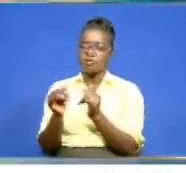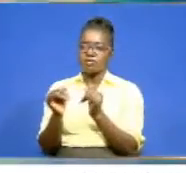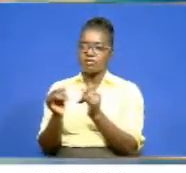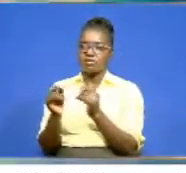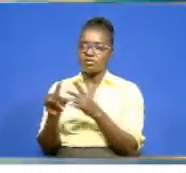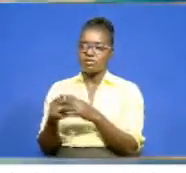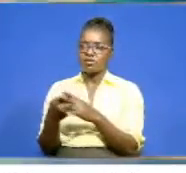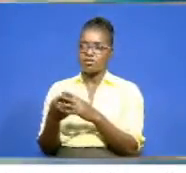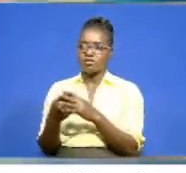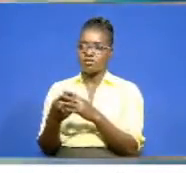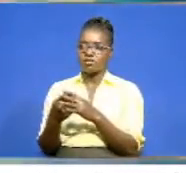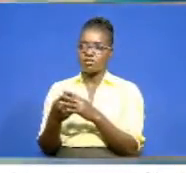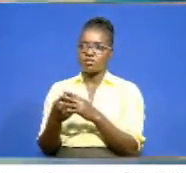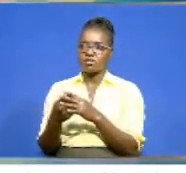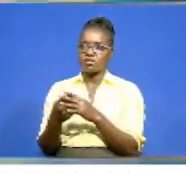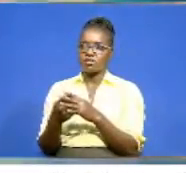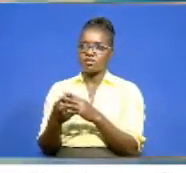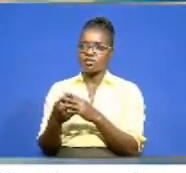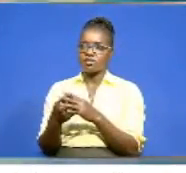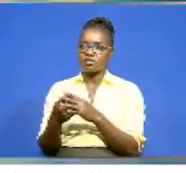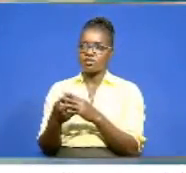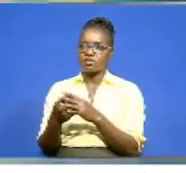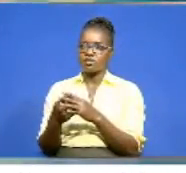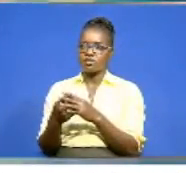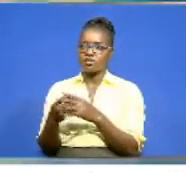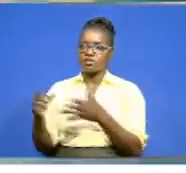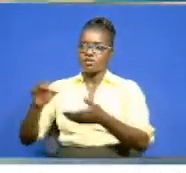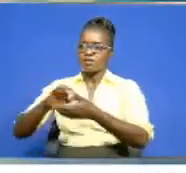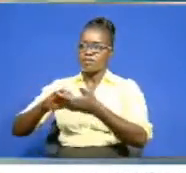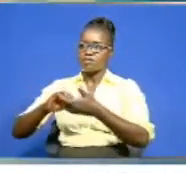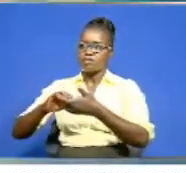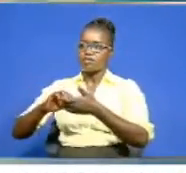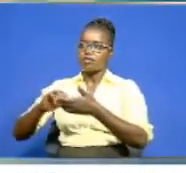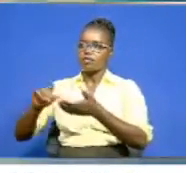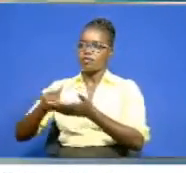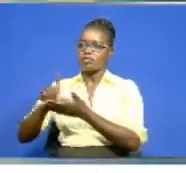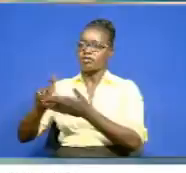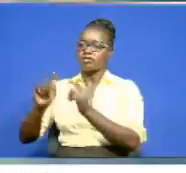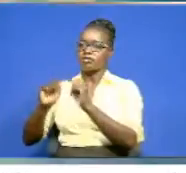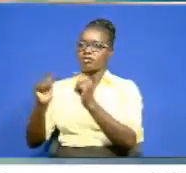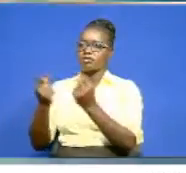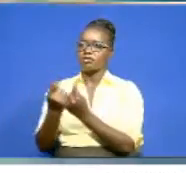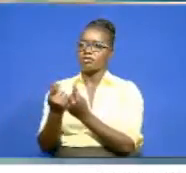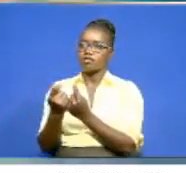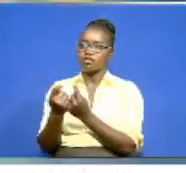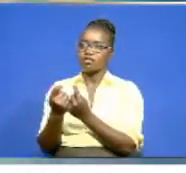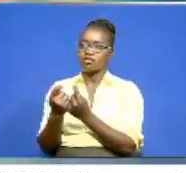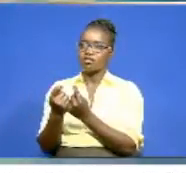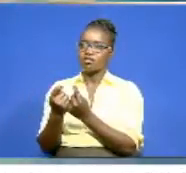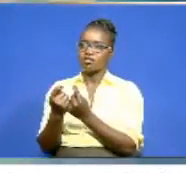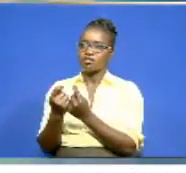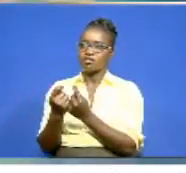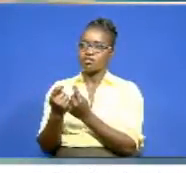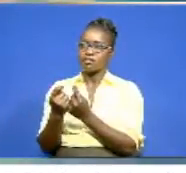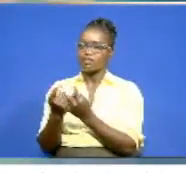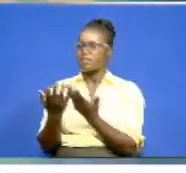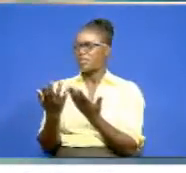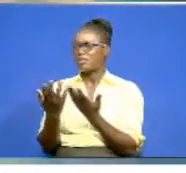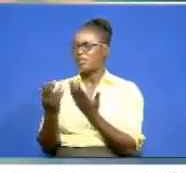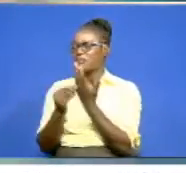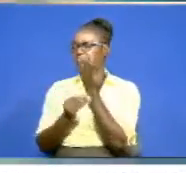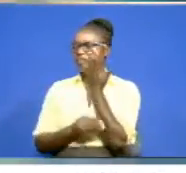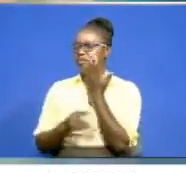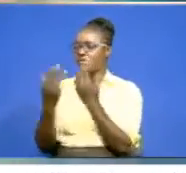start, we need to start engaging our local leagues, no matter how shambolic they are.